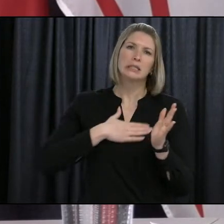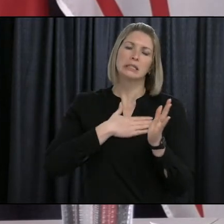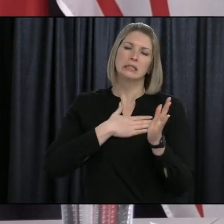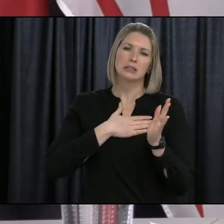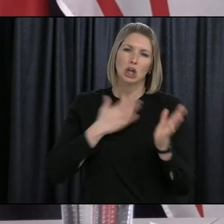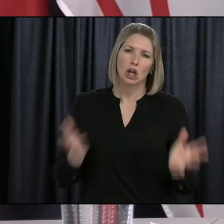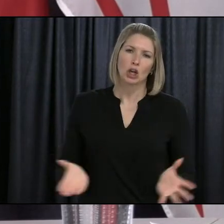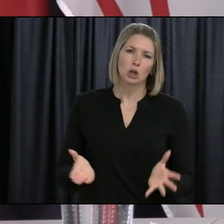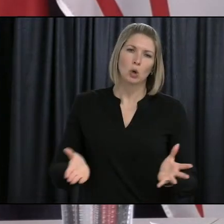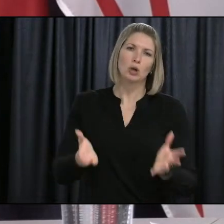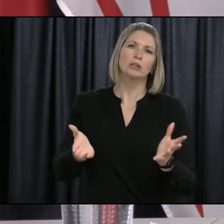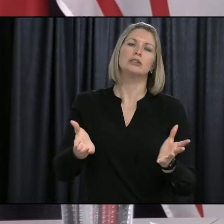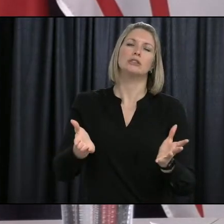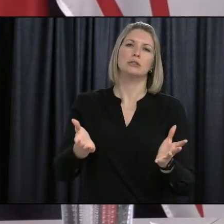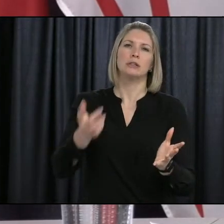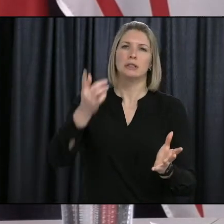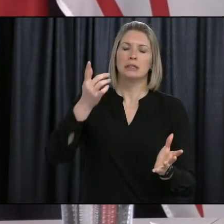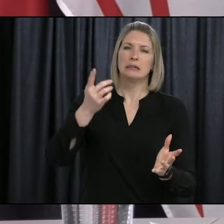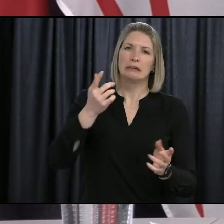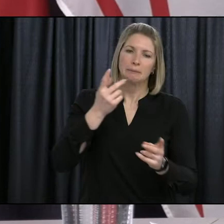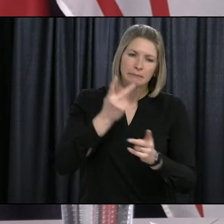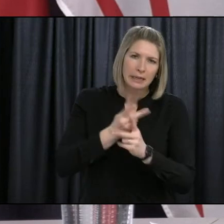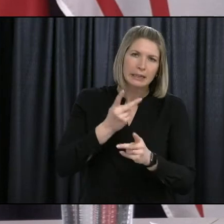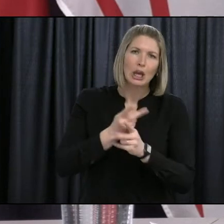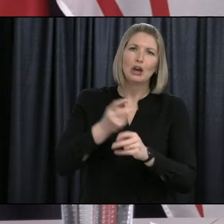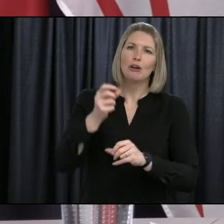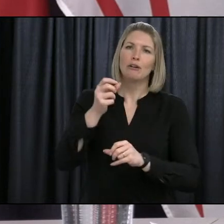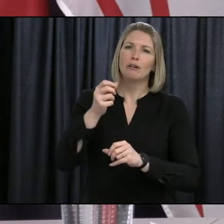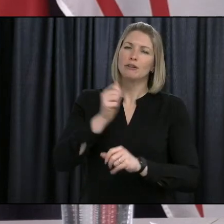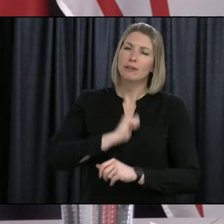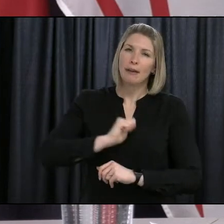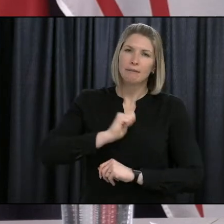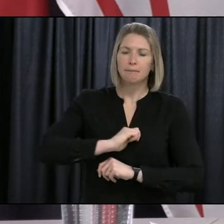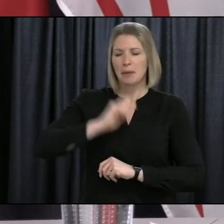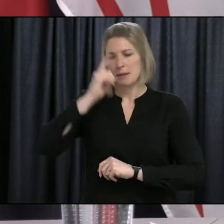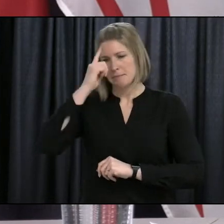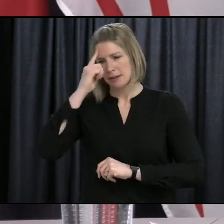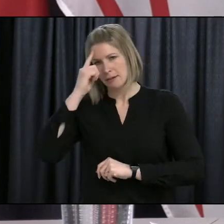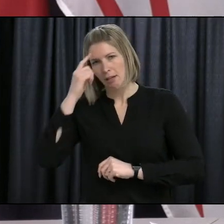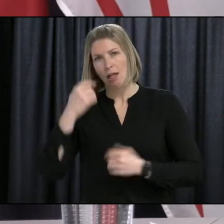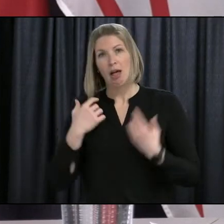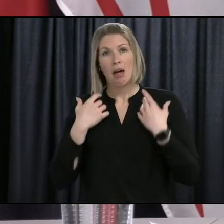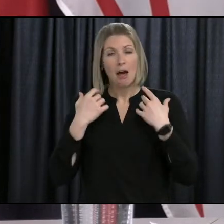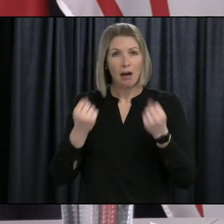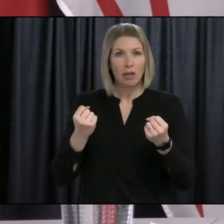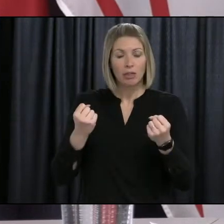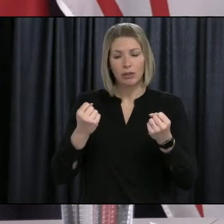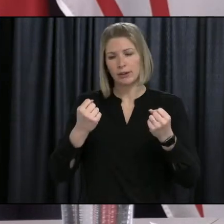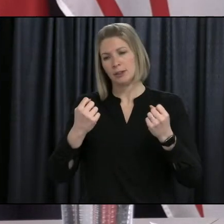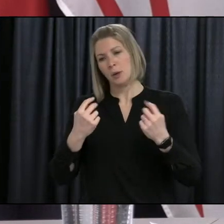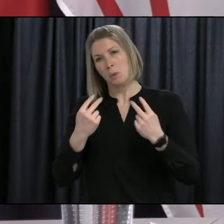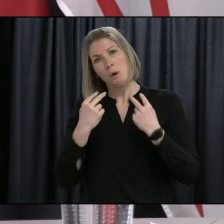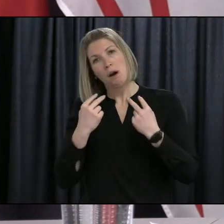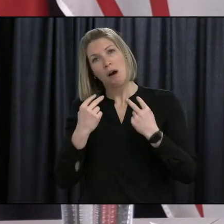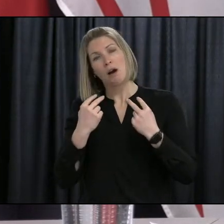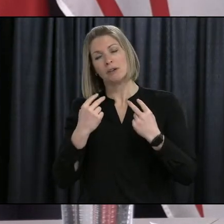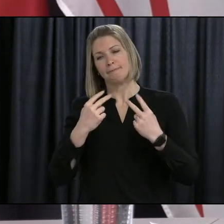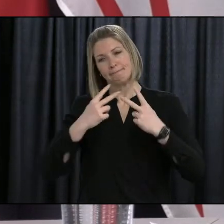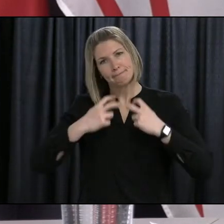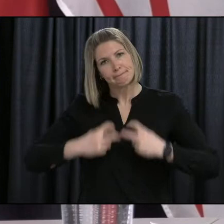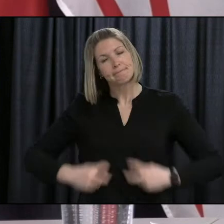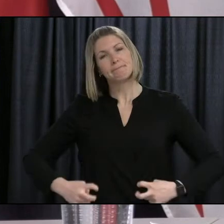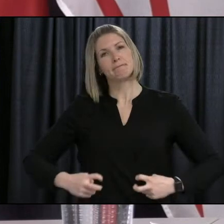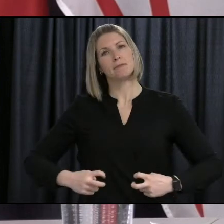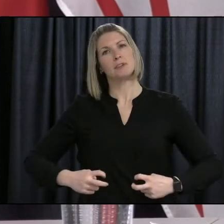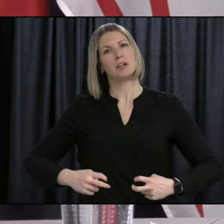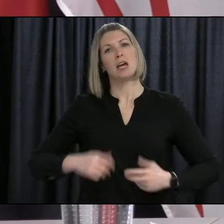own mental health, and please reach out if you need any help, or if you know of anyone who's suffering through this. You